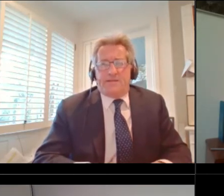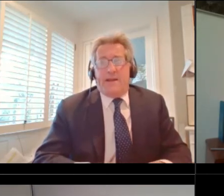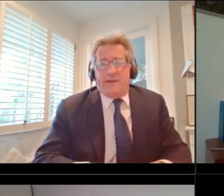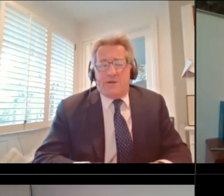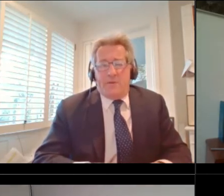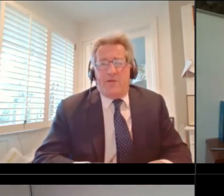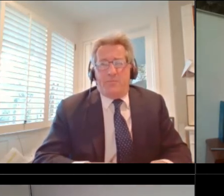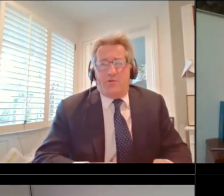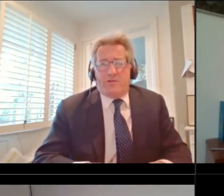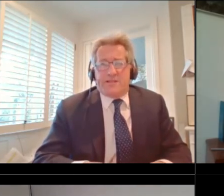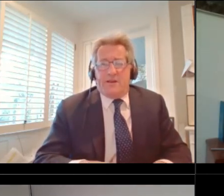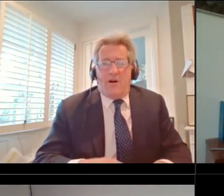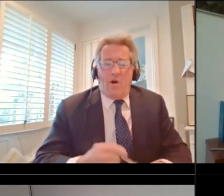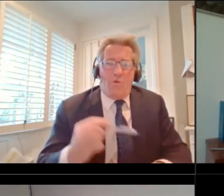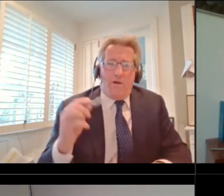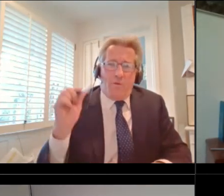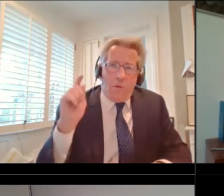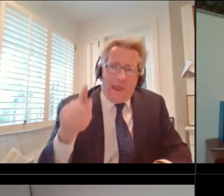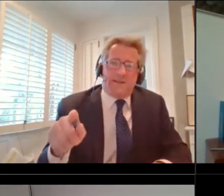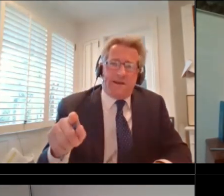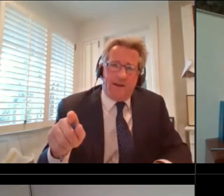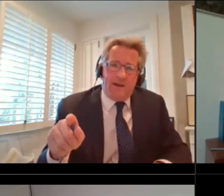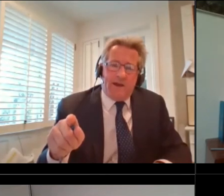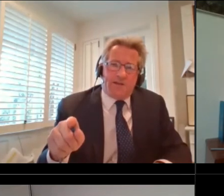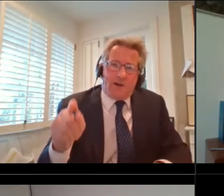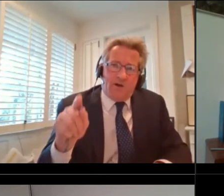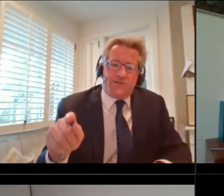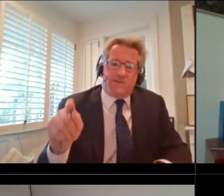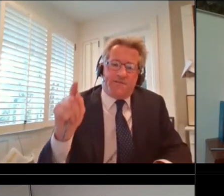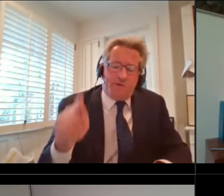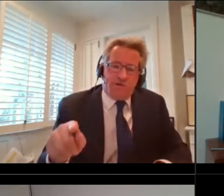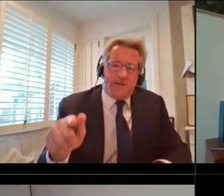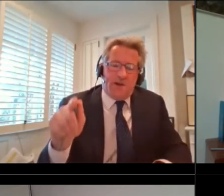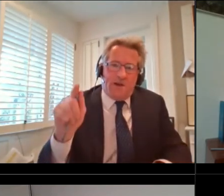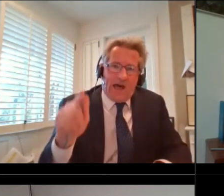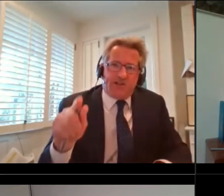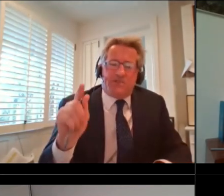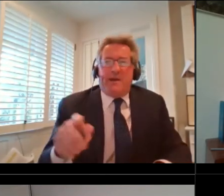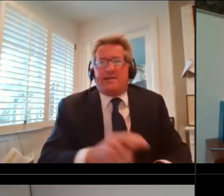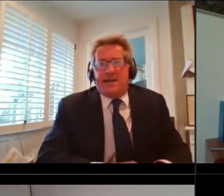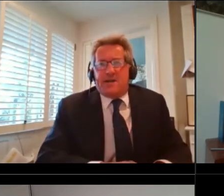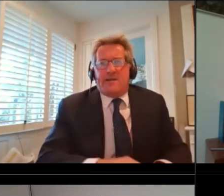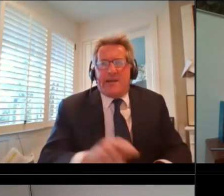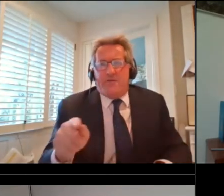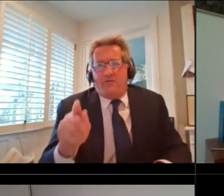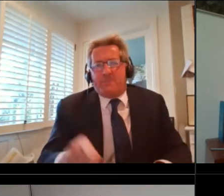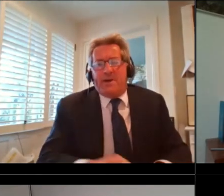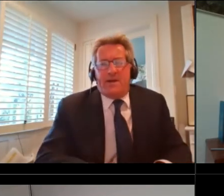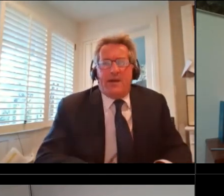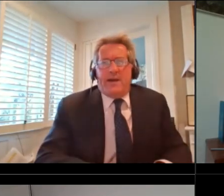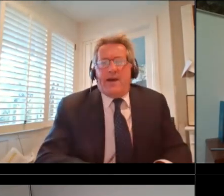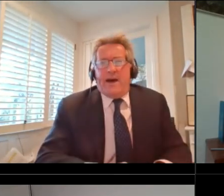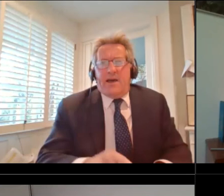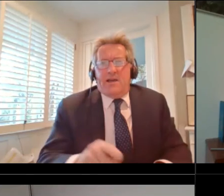the stadium. So I'm on the Board of Trust, and I want Wellington to host the first large spectator game of